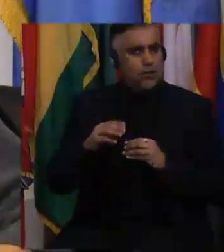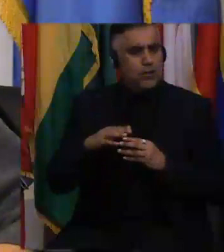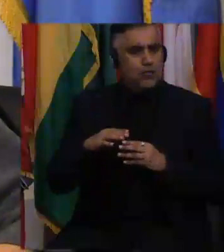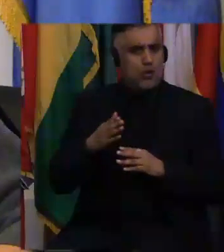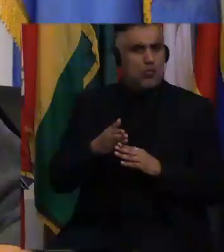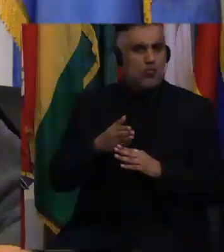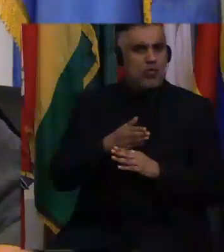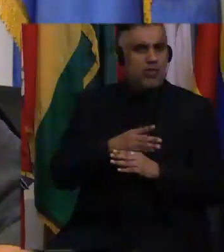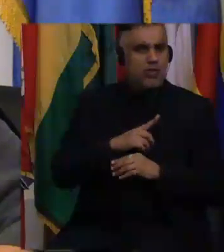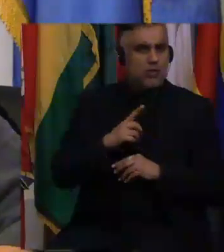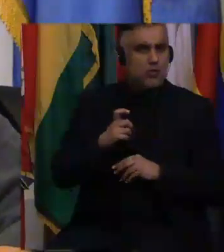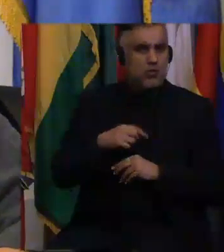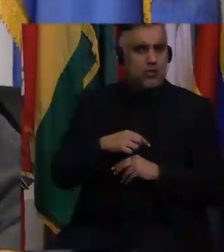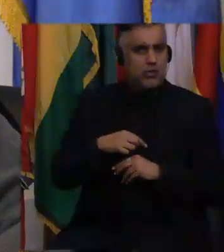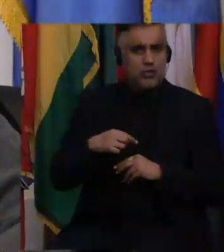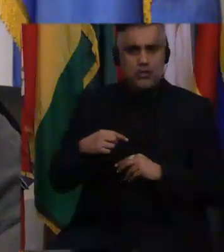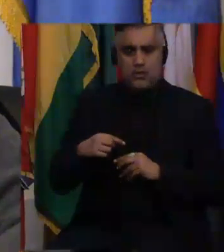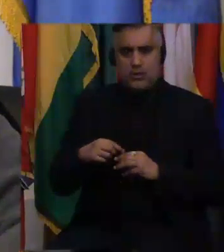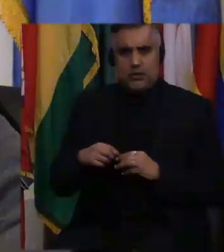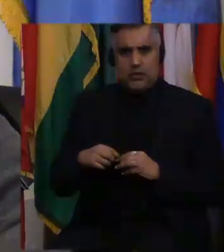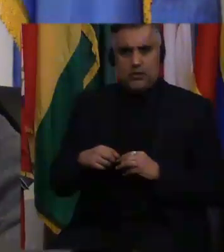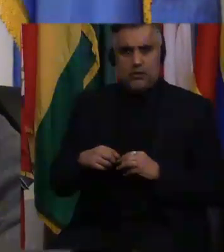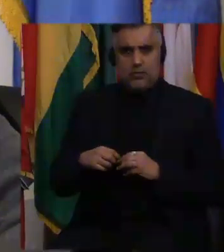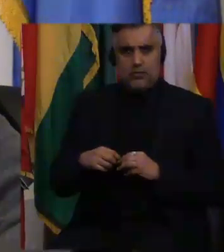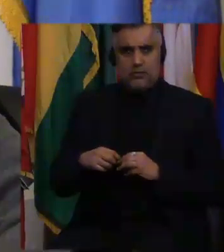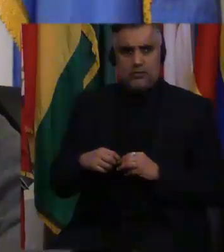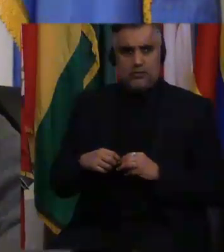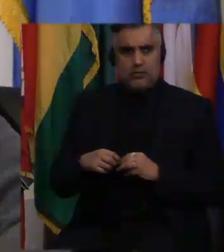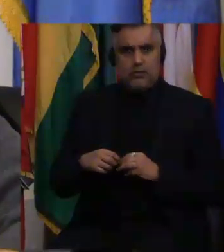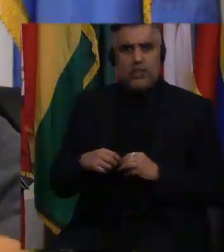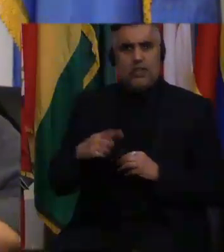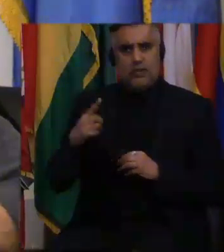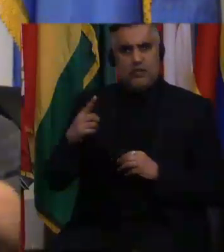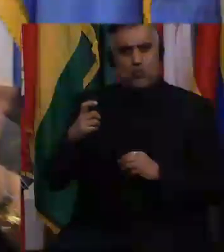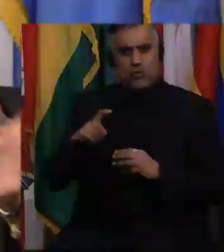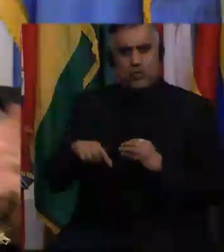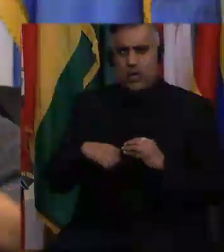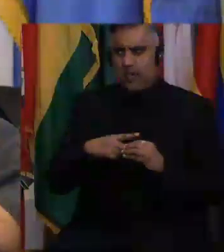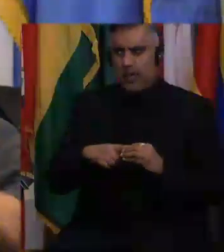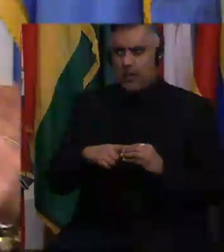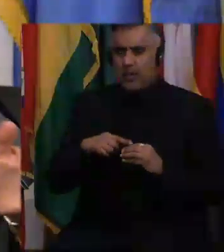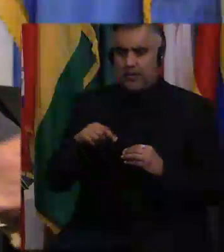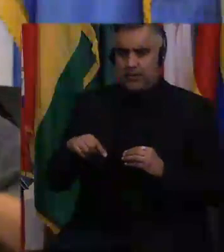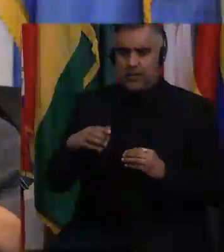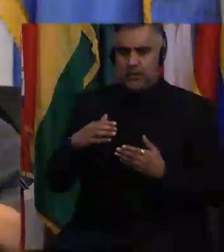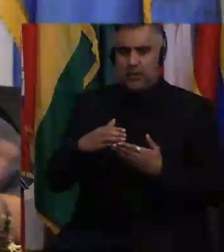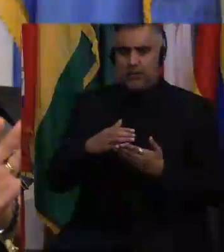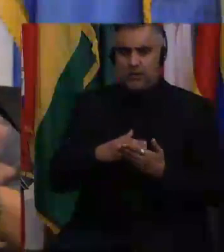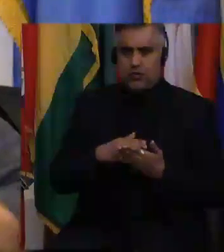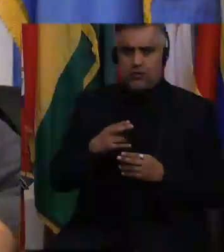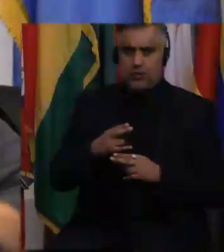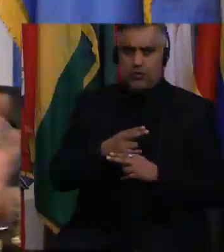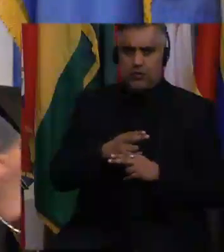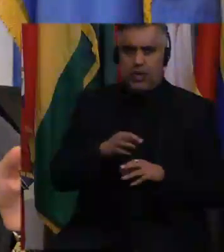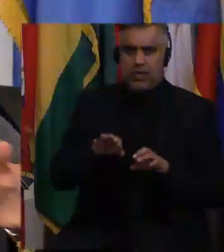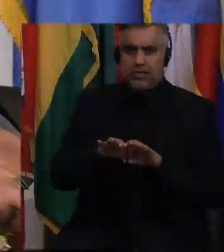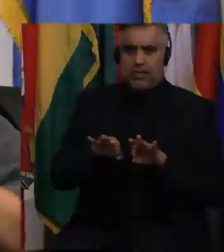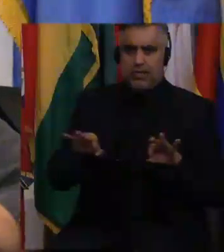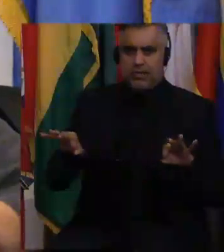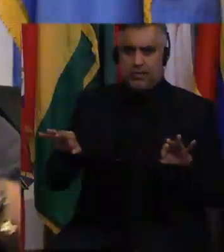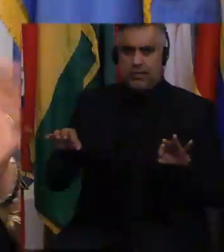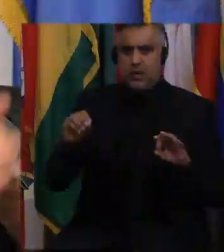previous question that I didn't have a chance to comment on? There was a question about whether these conventions should be used as sticks